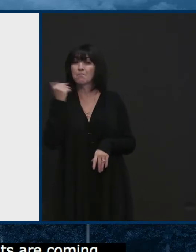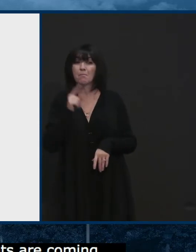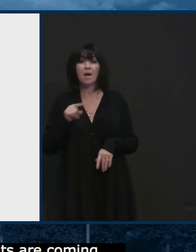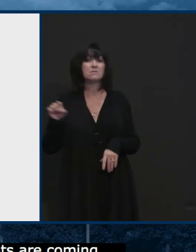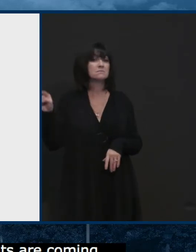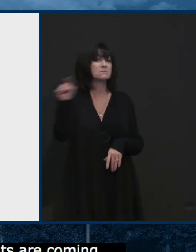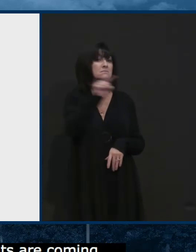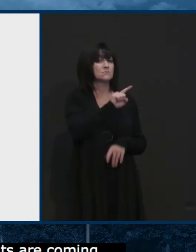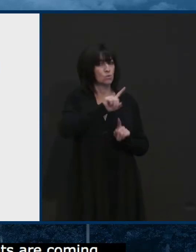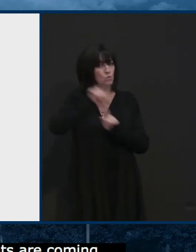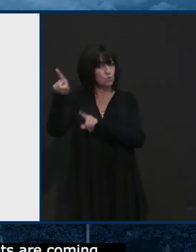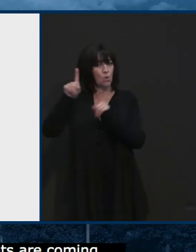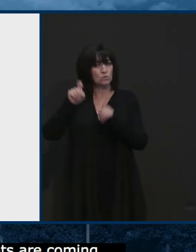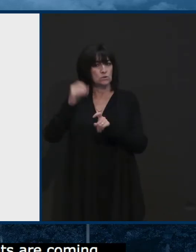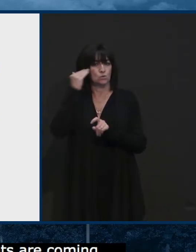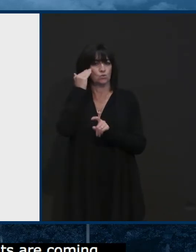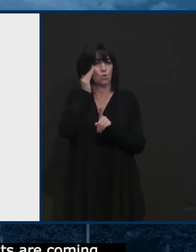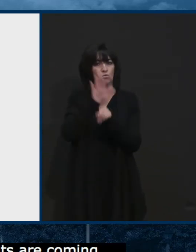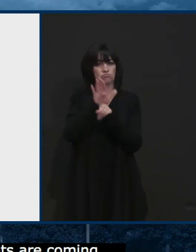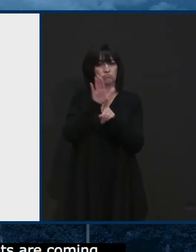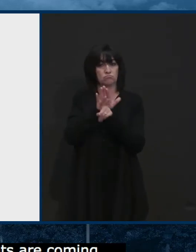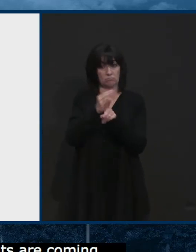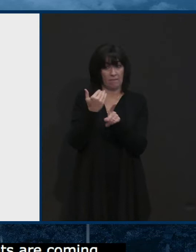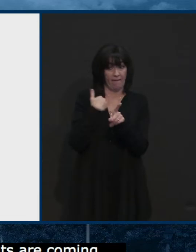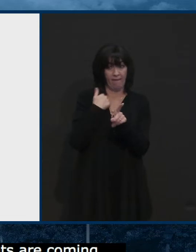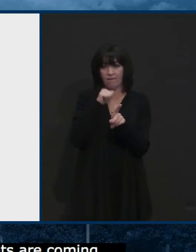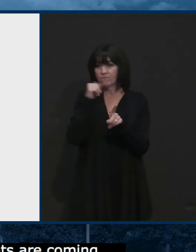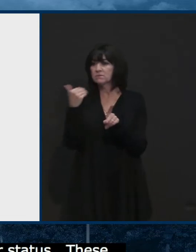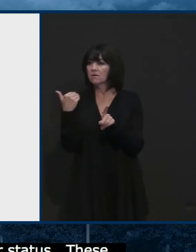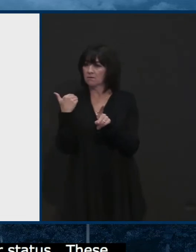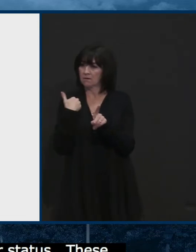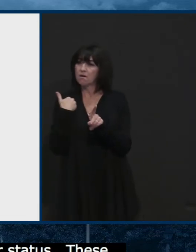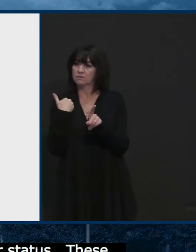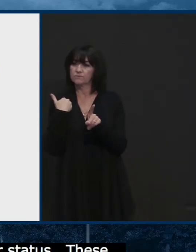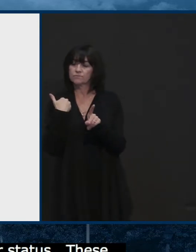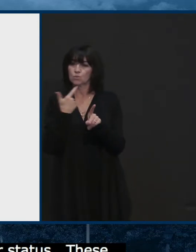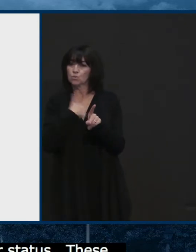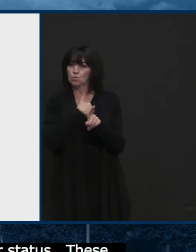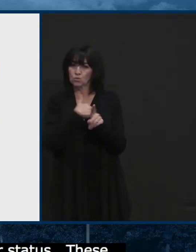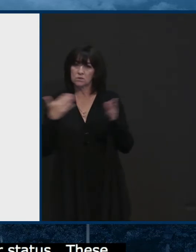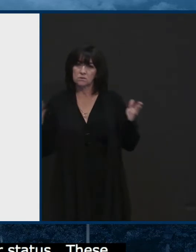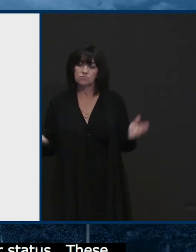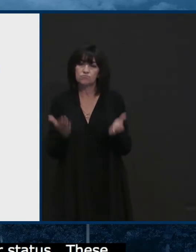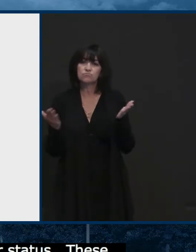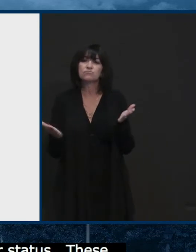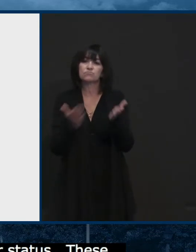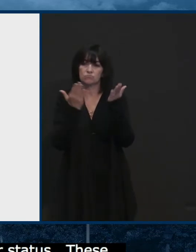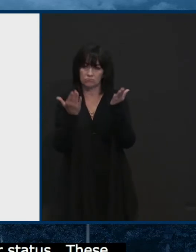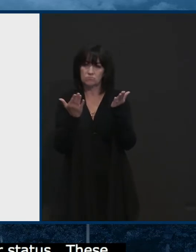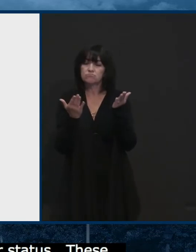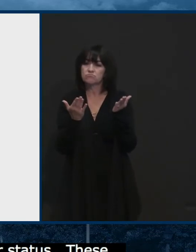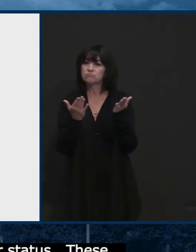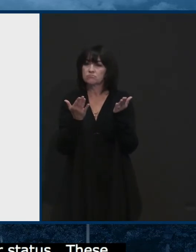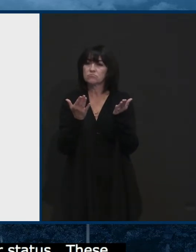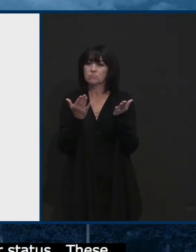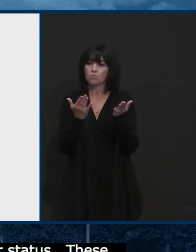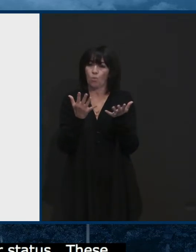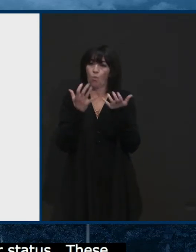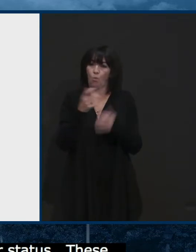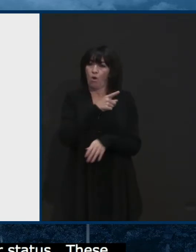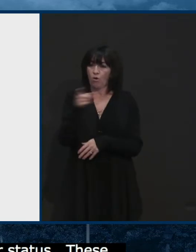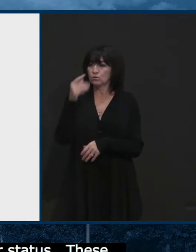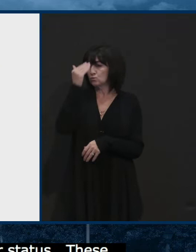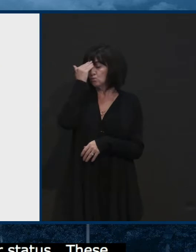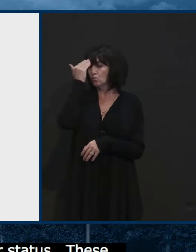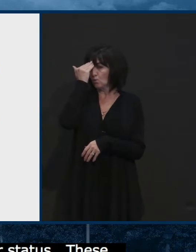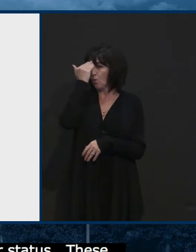updated. These are the ones that the states do. This is the ones we hear from our partners in the community, whether it's the hospitals, whether it's some of the federally qualified